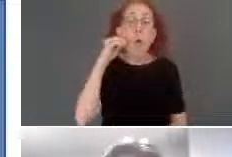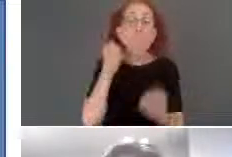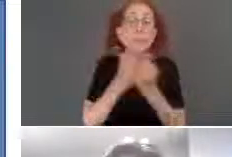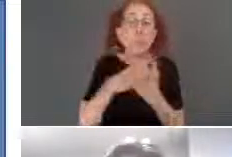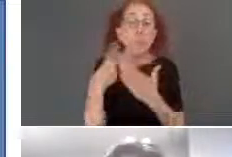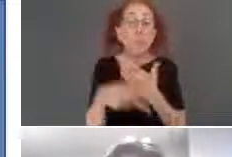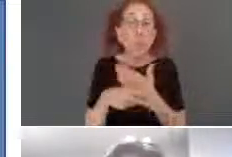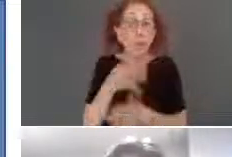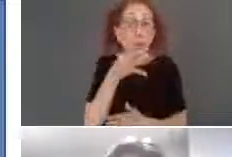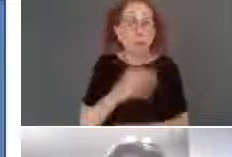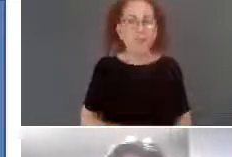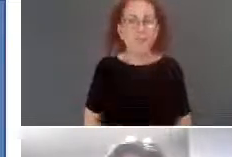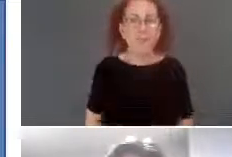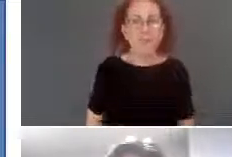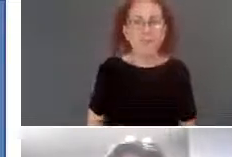program.